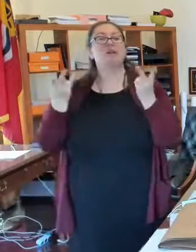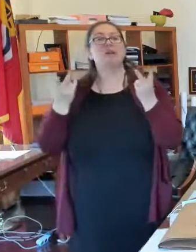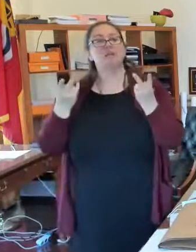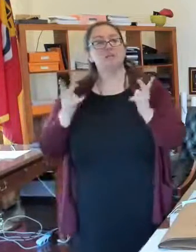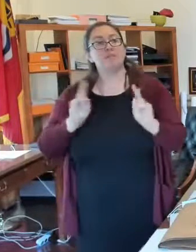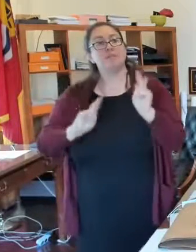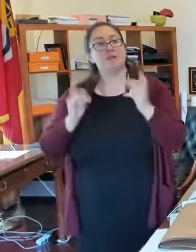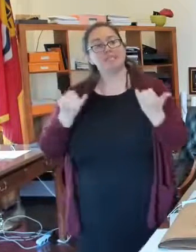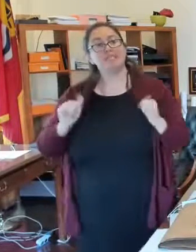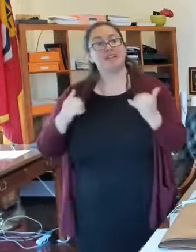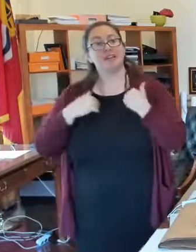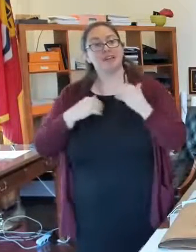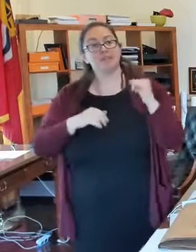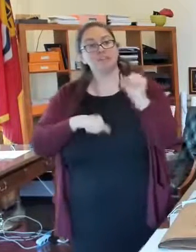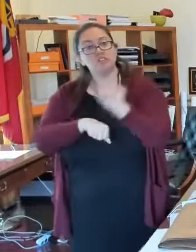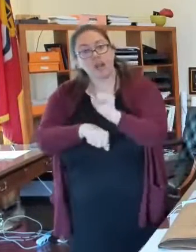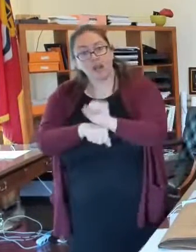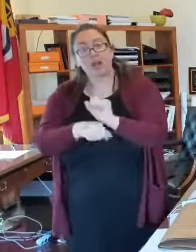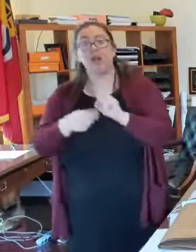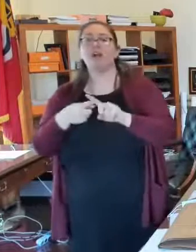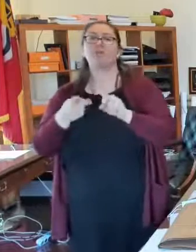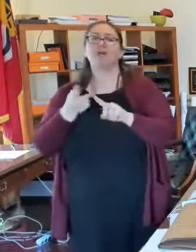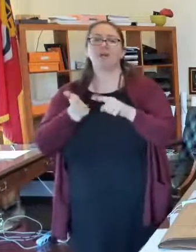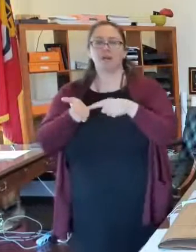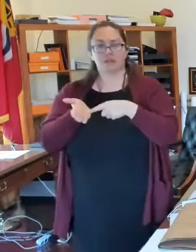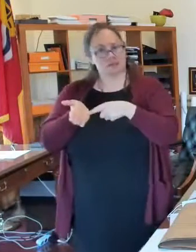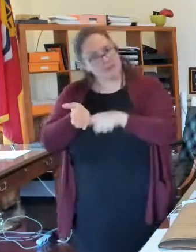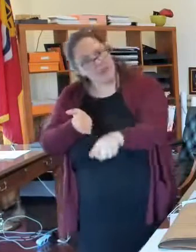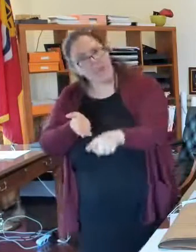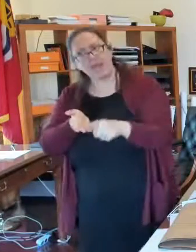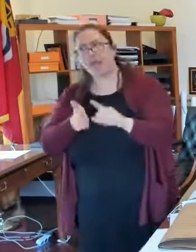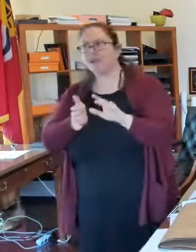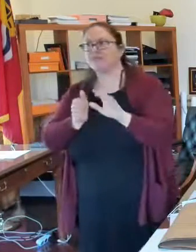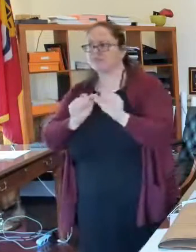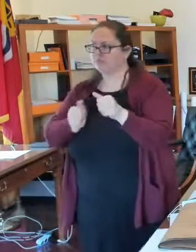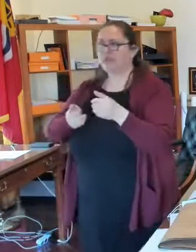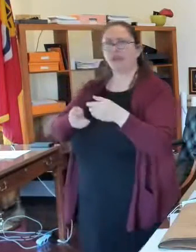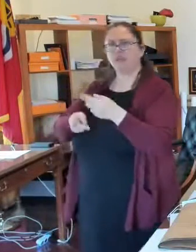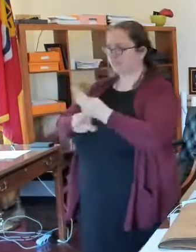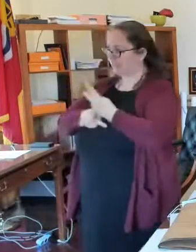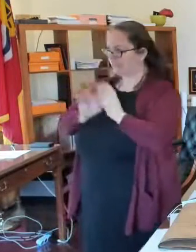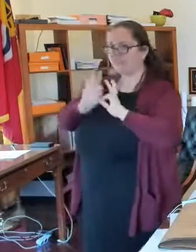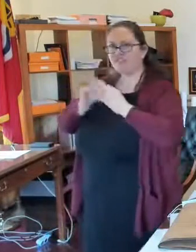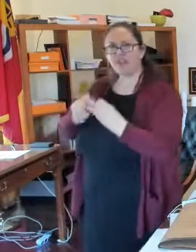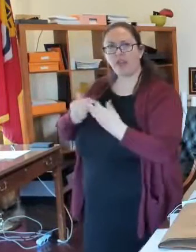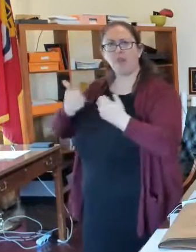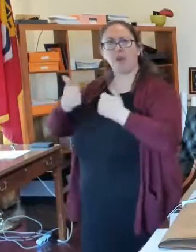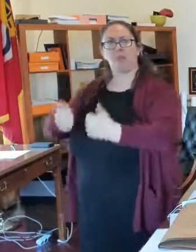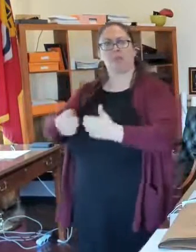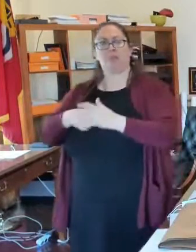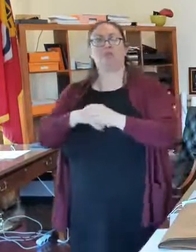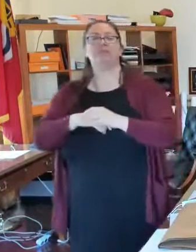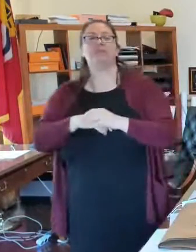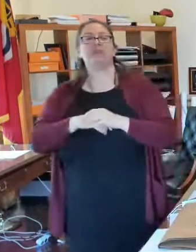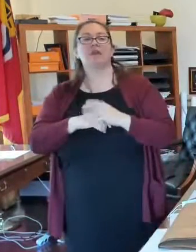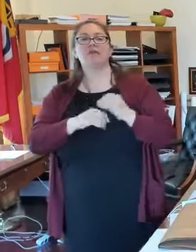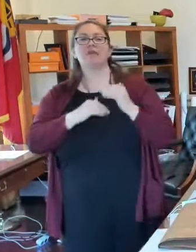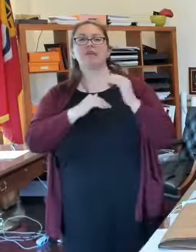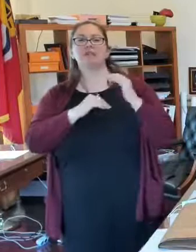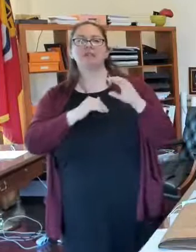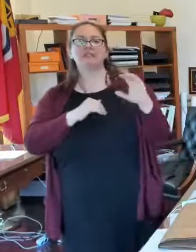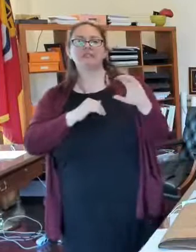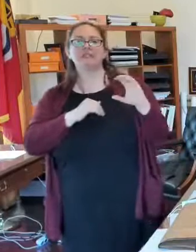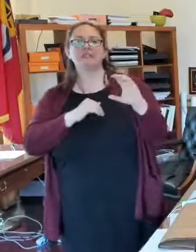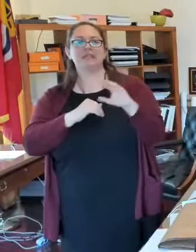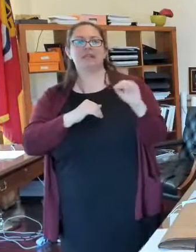have jobs, have a paycheck, be able to provide for their families. The CNR, the Construction News